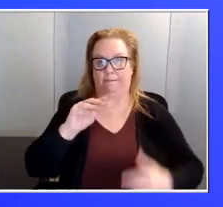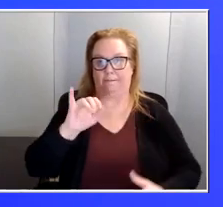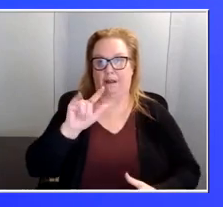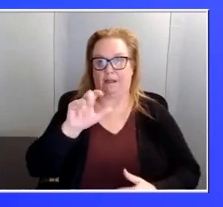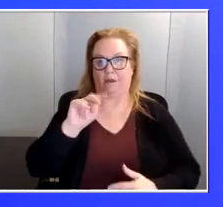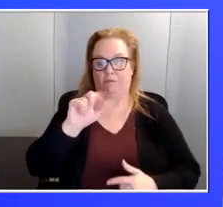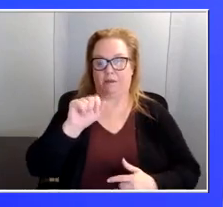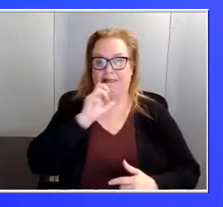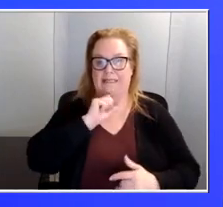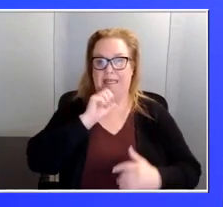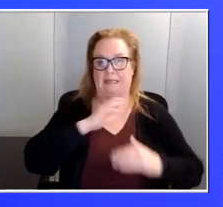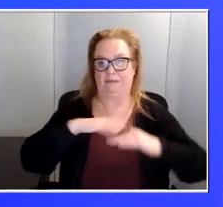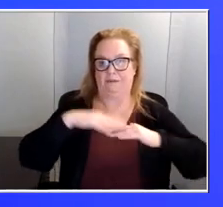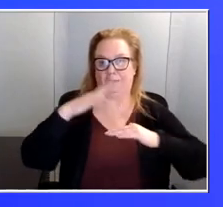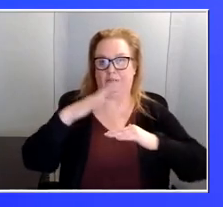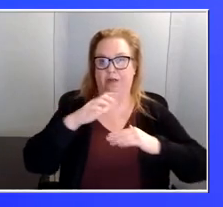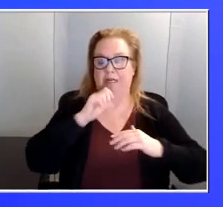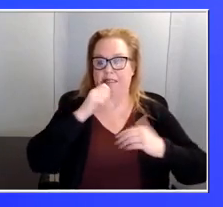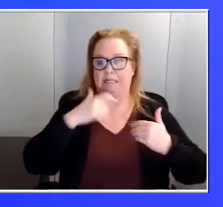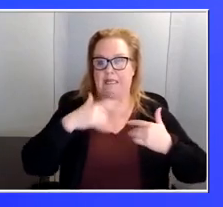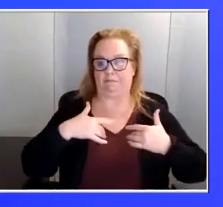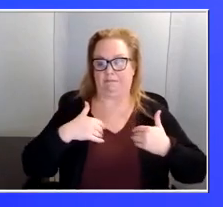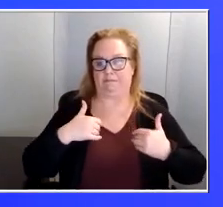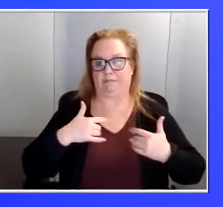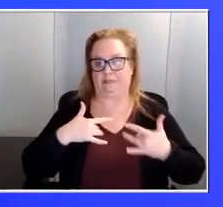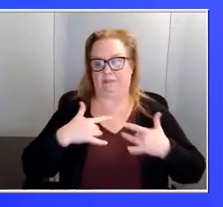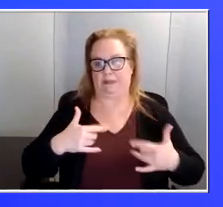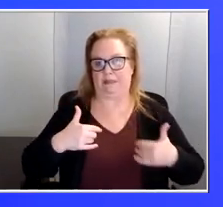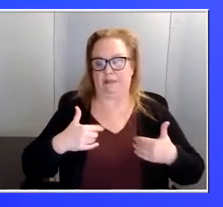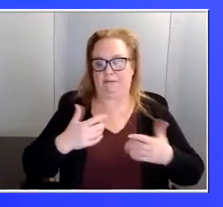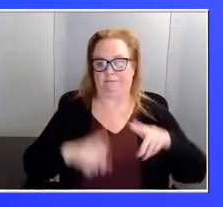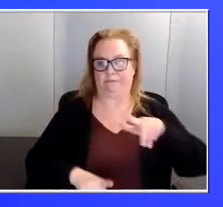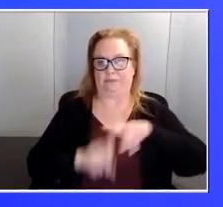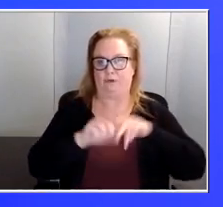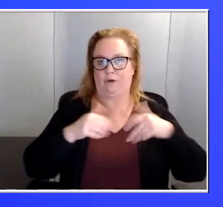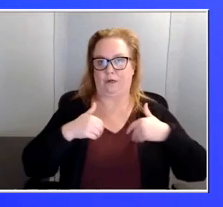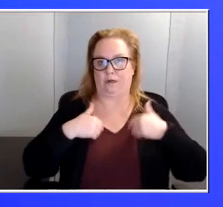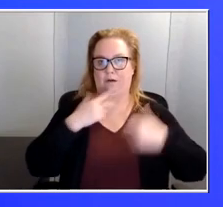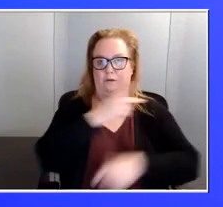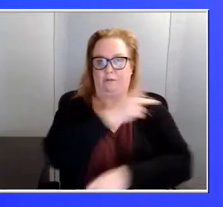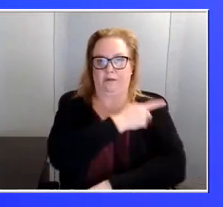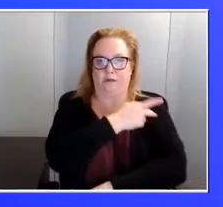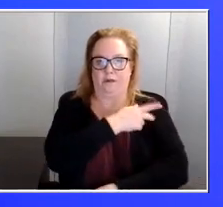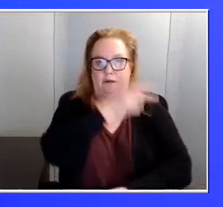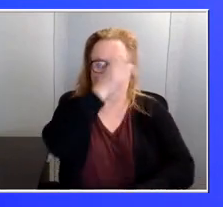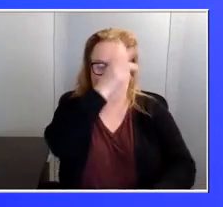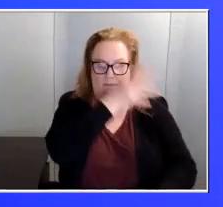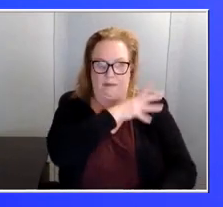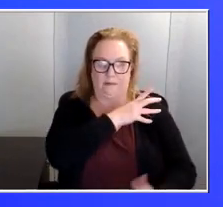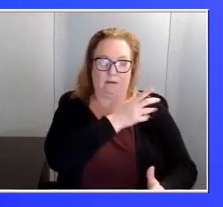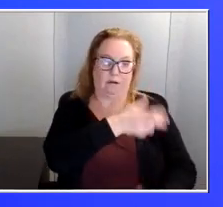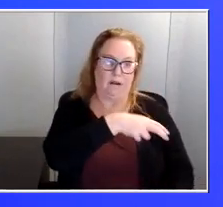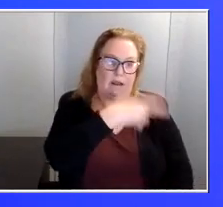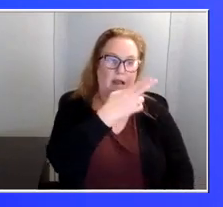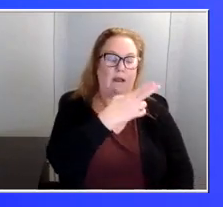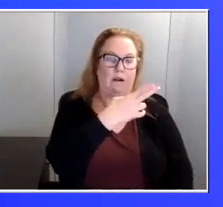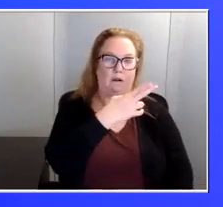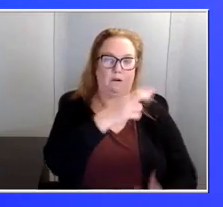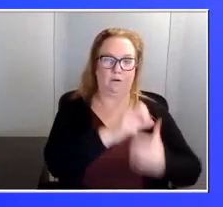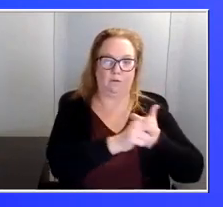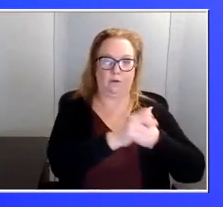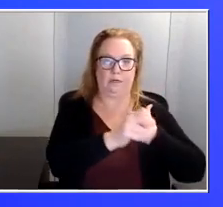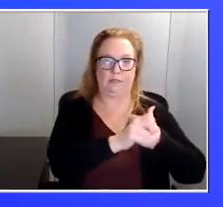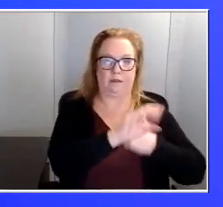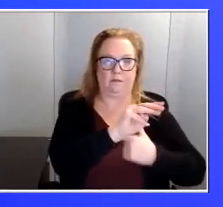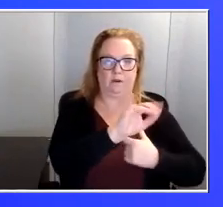age. It's not present in younger patients. We know the, you know, gender, males are relatively higher risk, you know, to develop